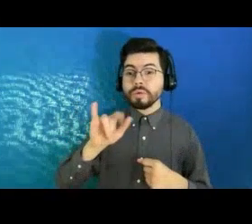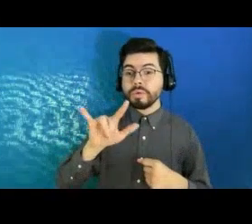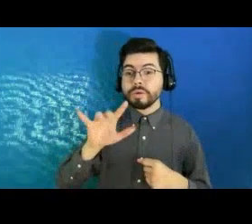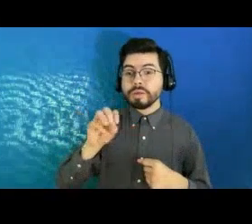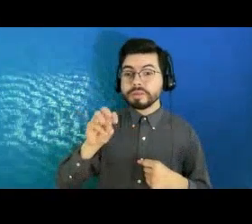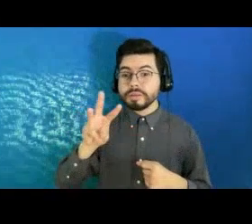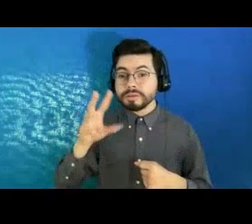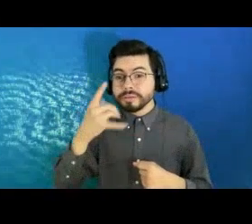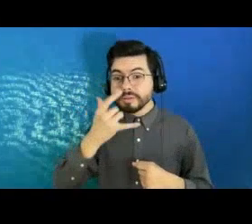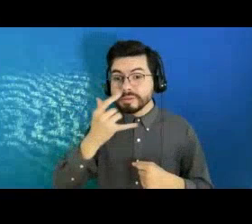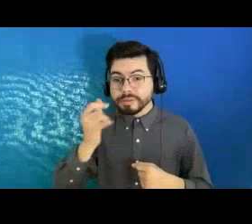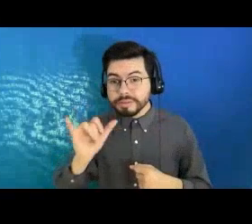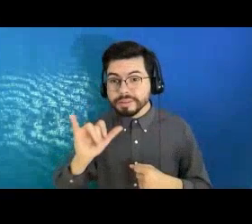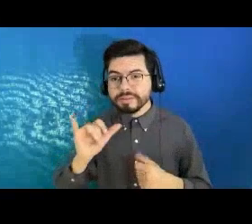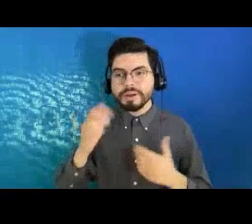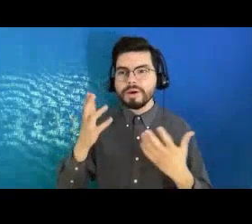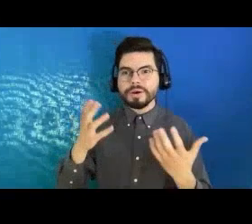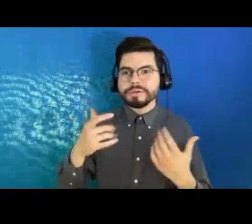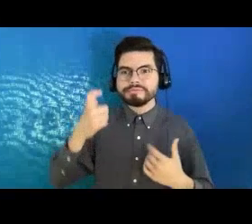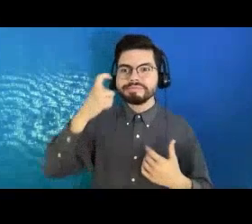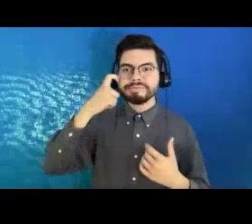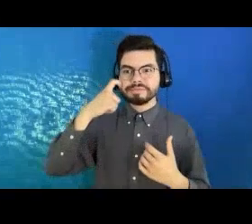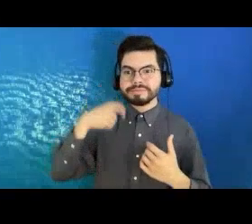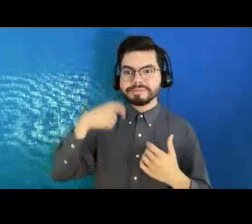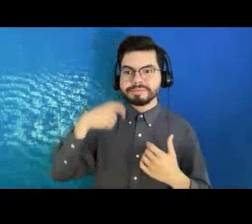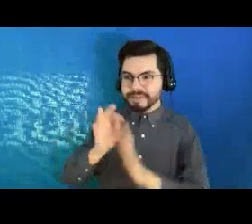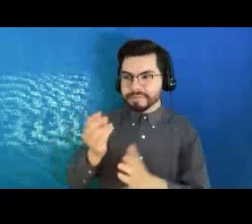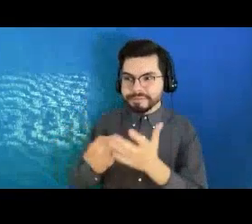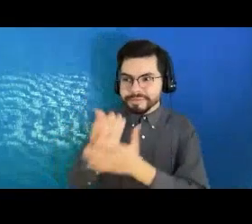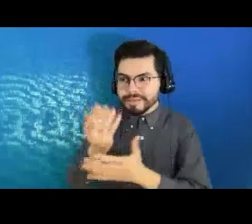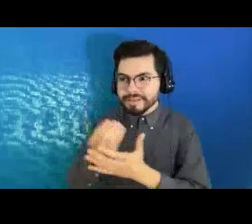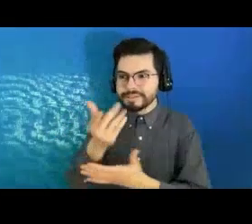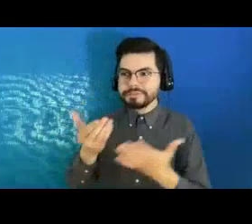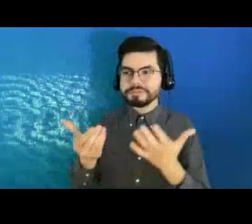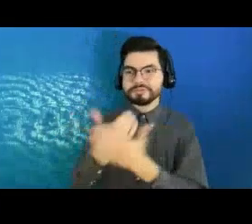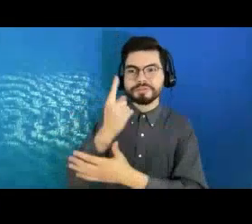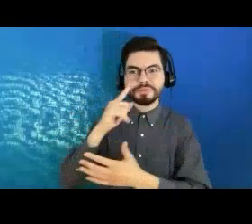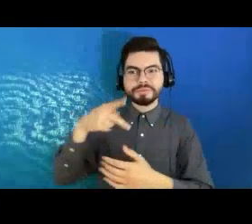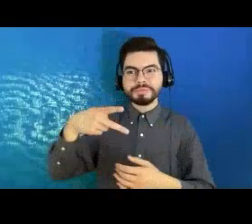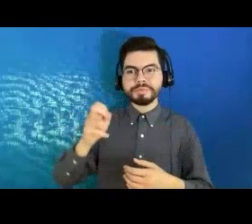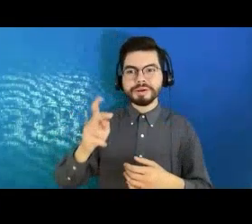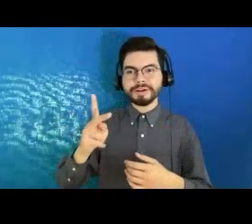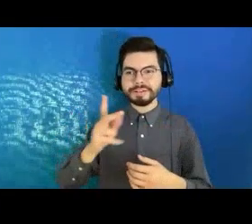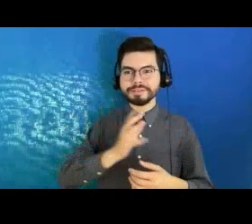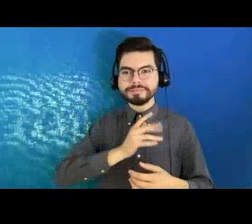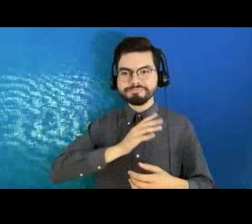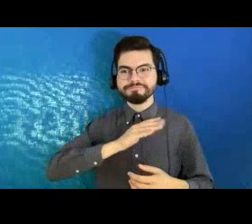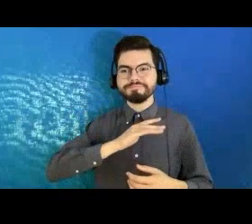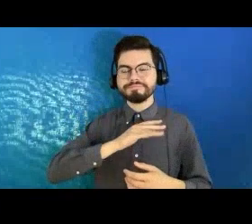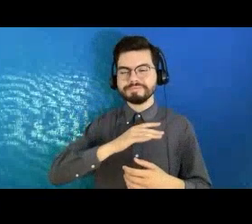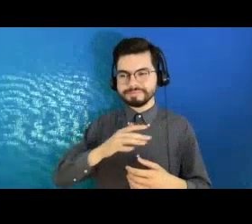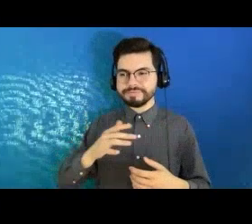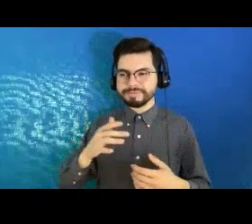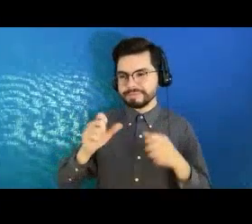at the botricium that I just found out was new to the park, that kind of thing.